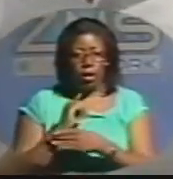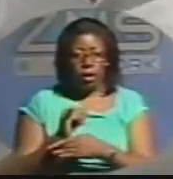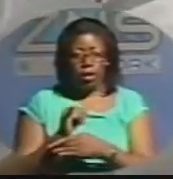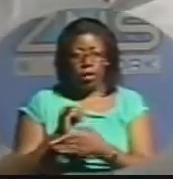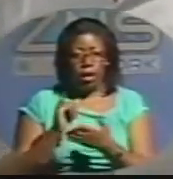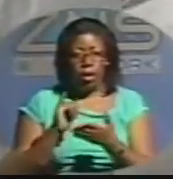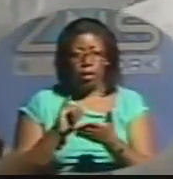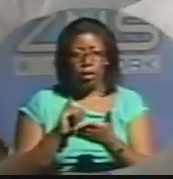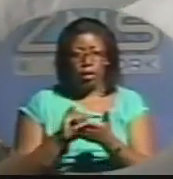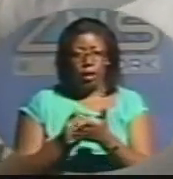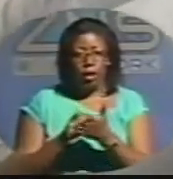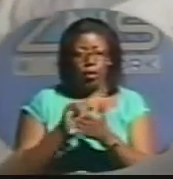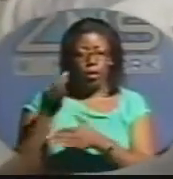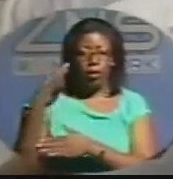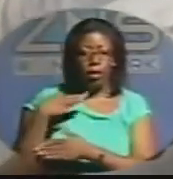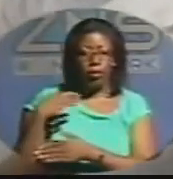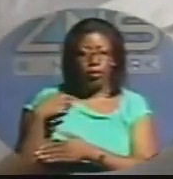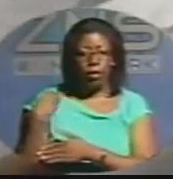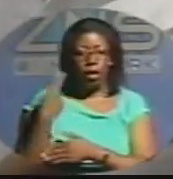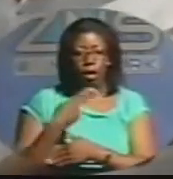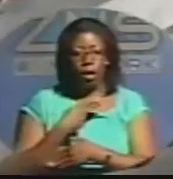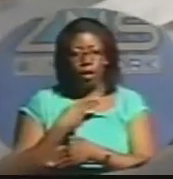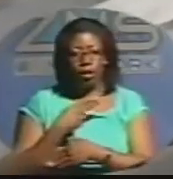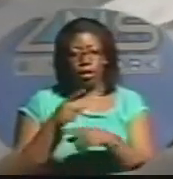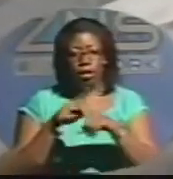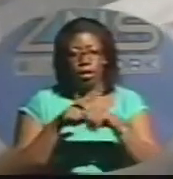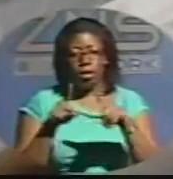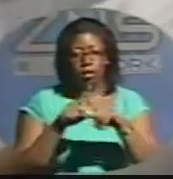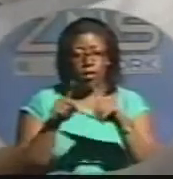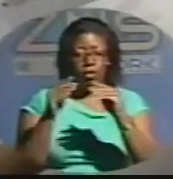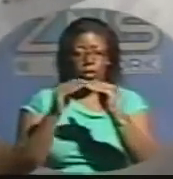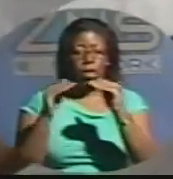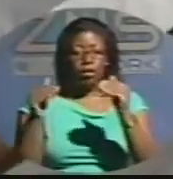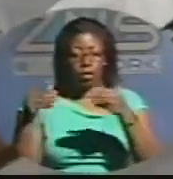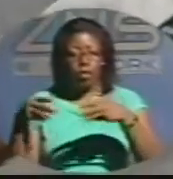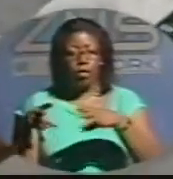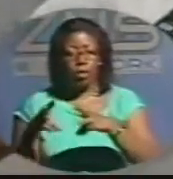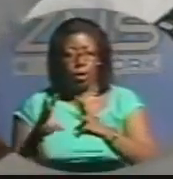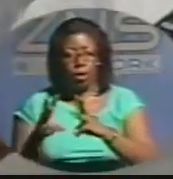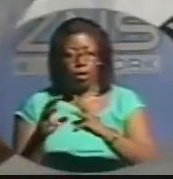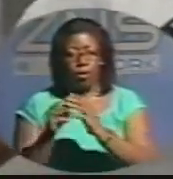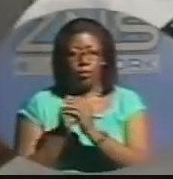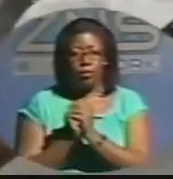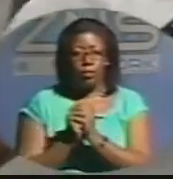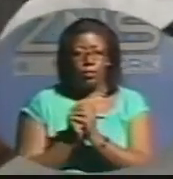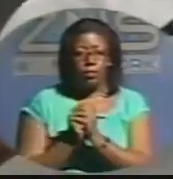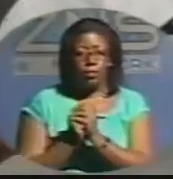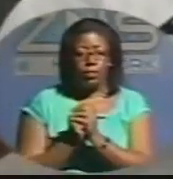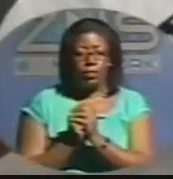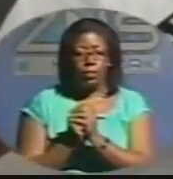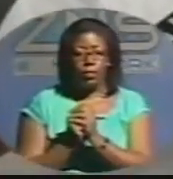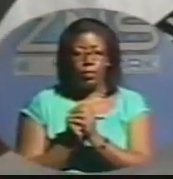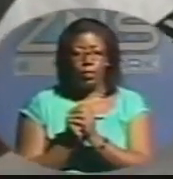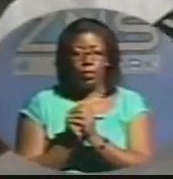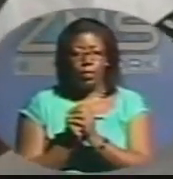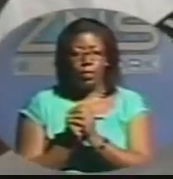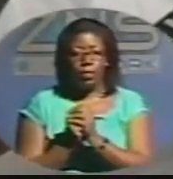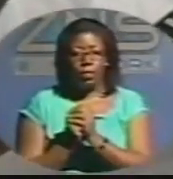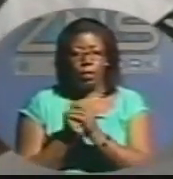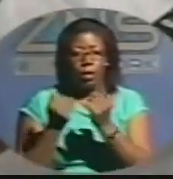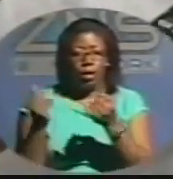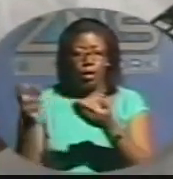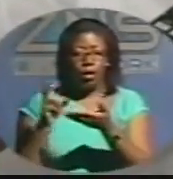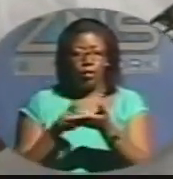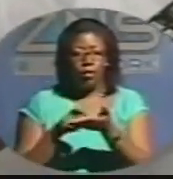is going to benefit us at many, many levels. As I said, it underlines our confidence that the